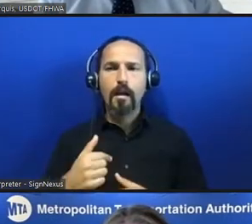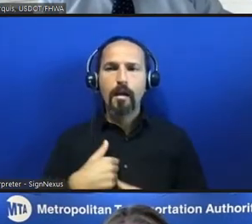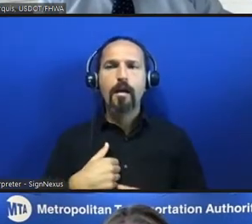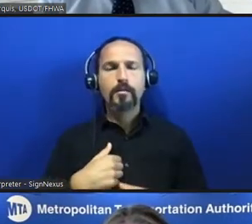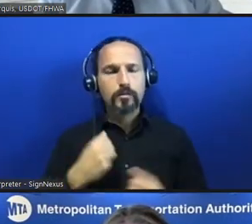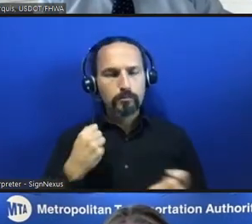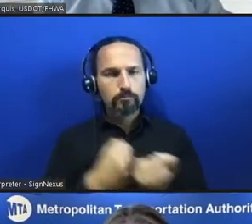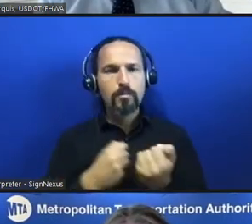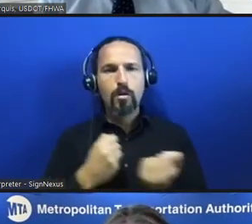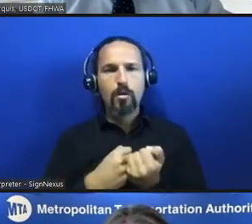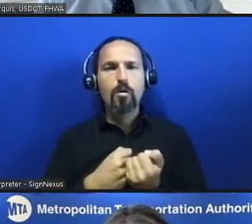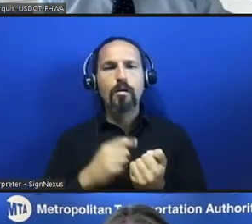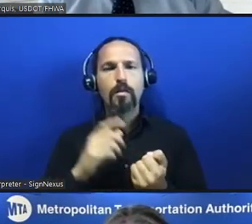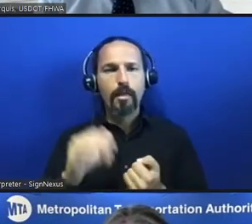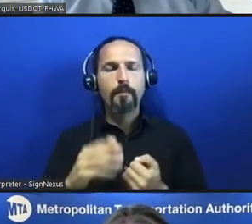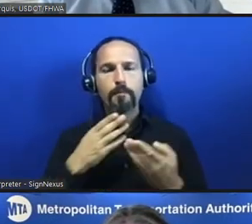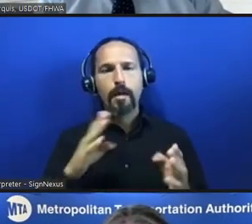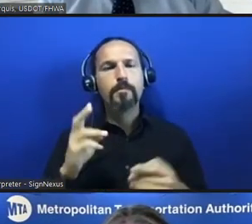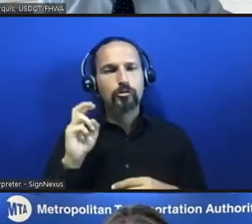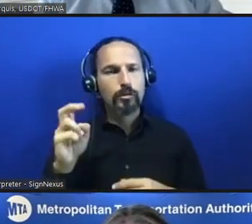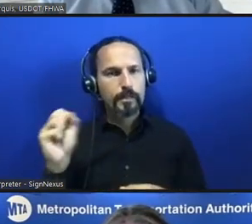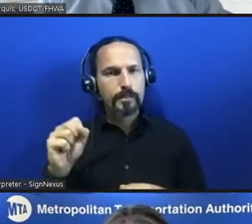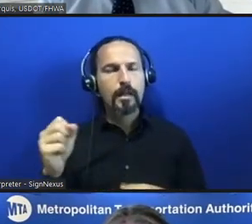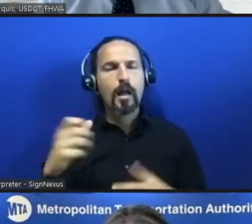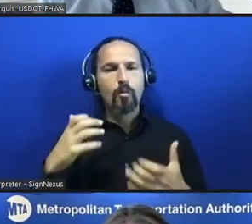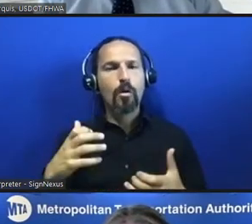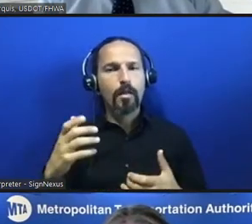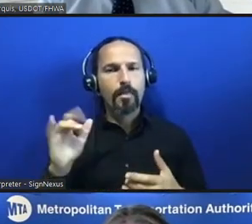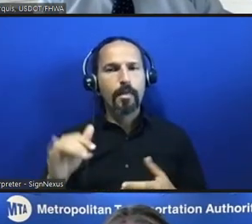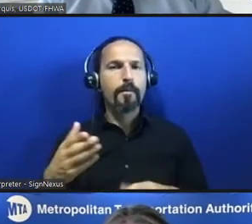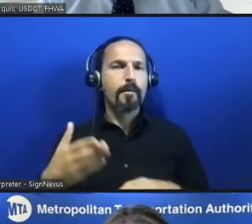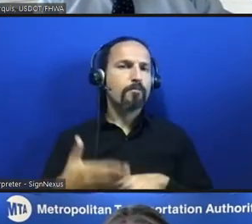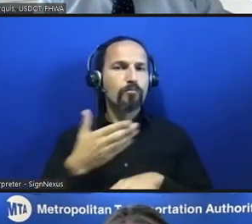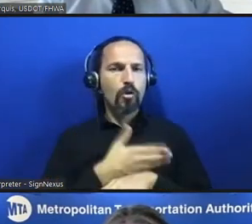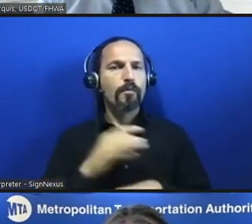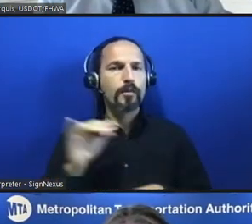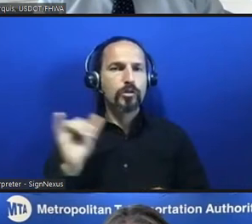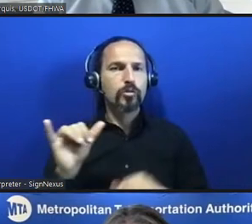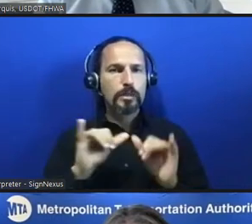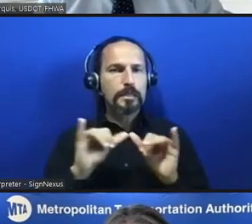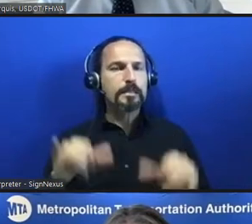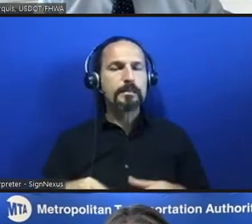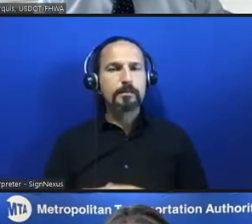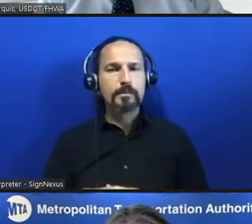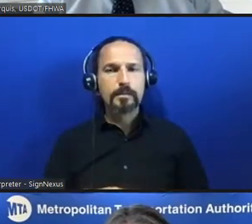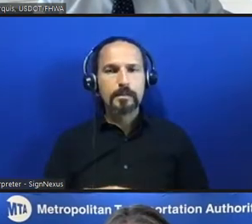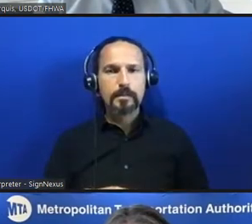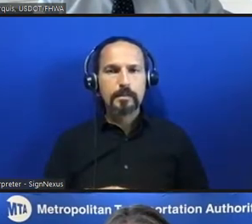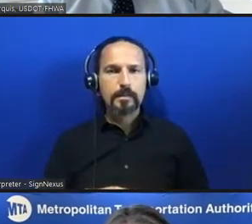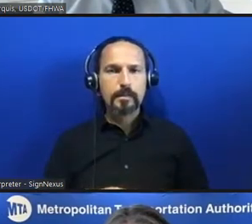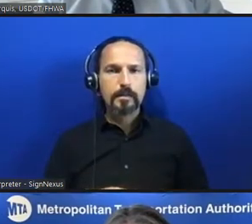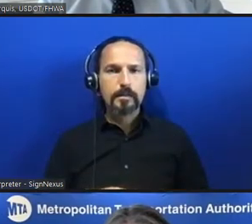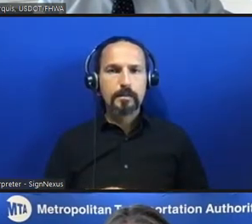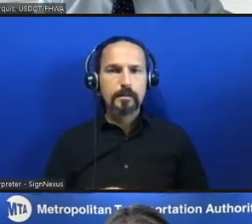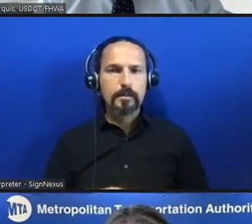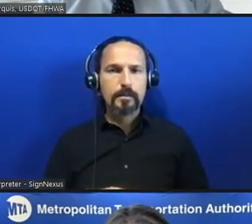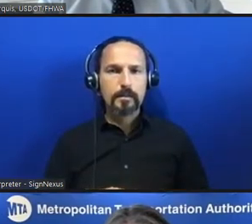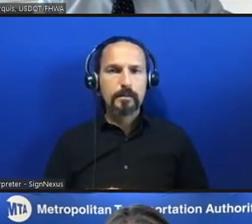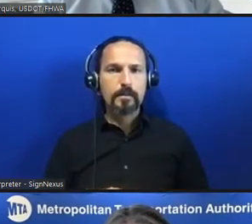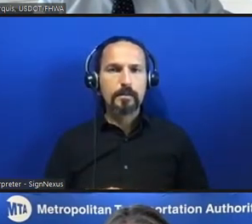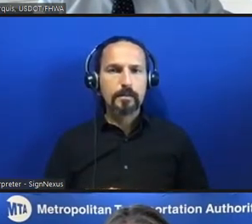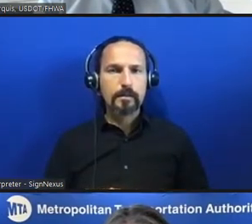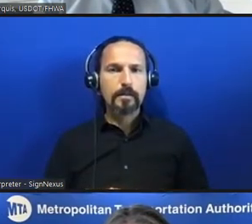public transit and I do want to to see our public transit get better um so much so that